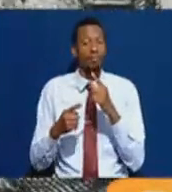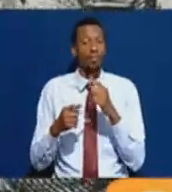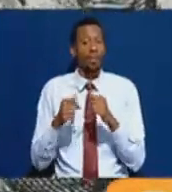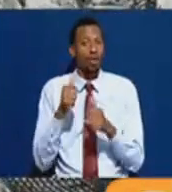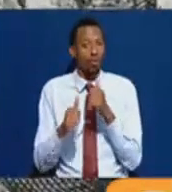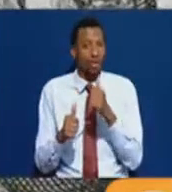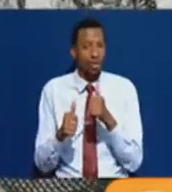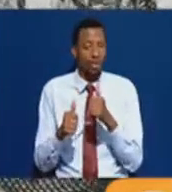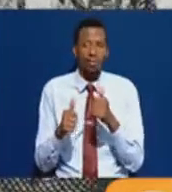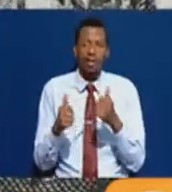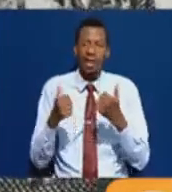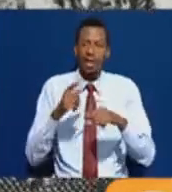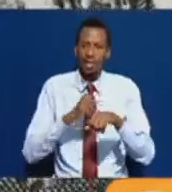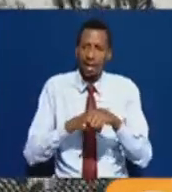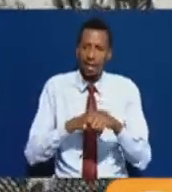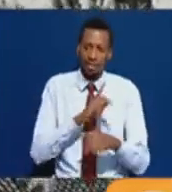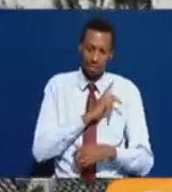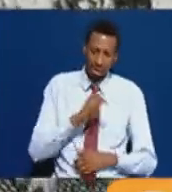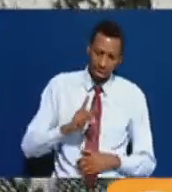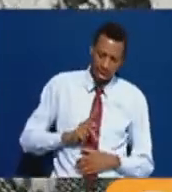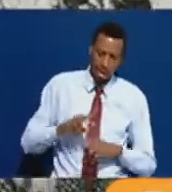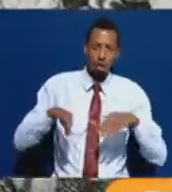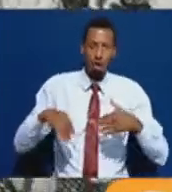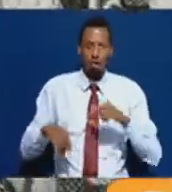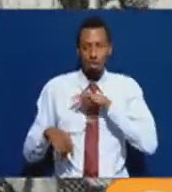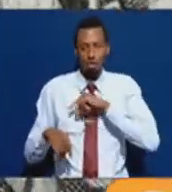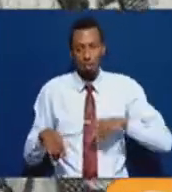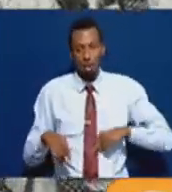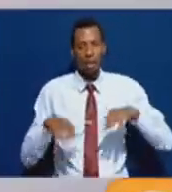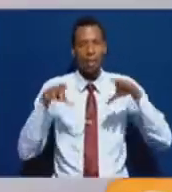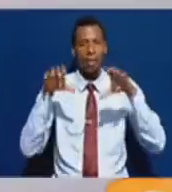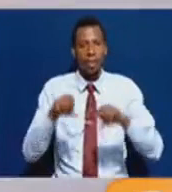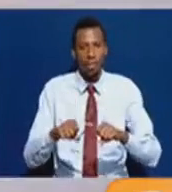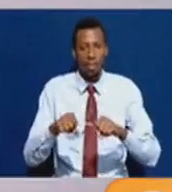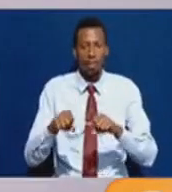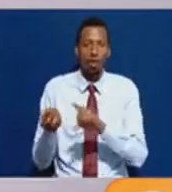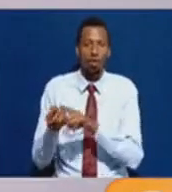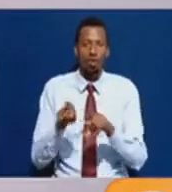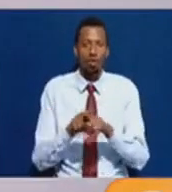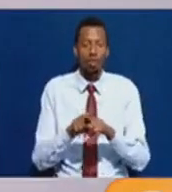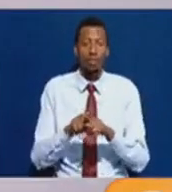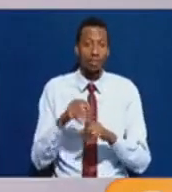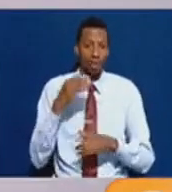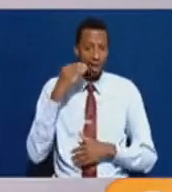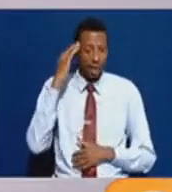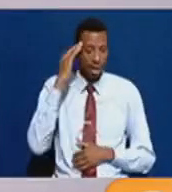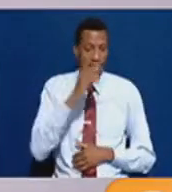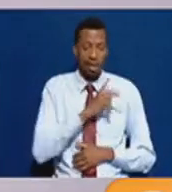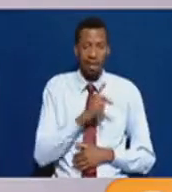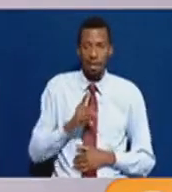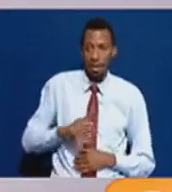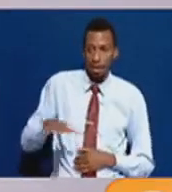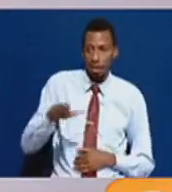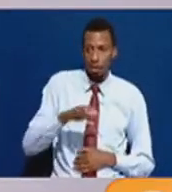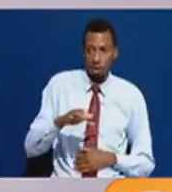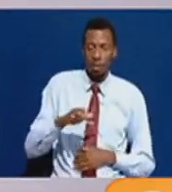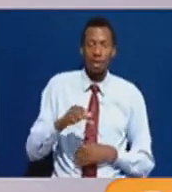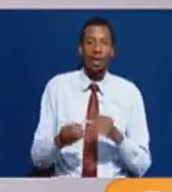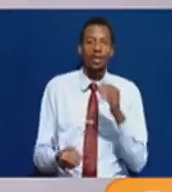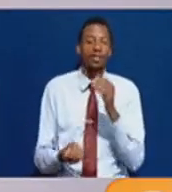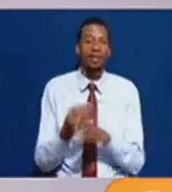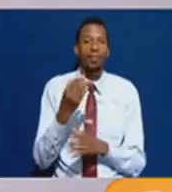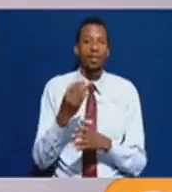queen takes to the throne and to the head of the monarchy, first established in 827 when Egbert first established